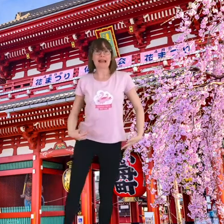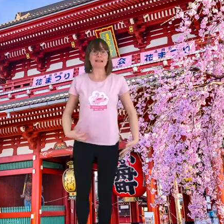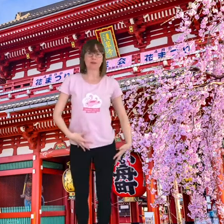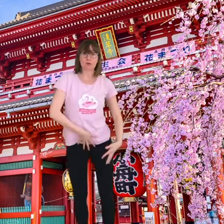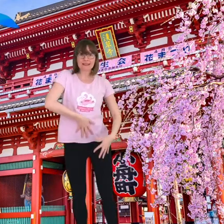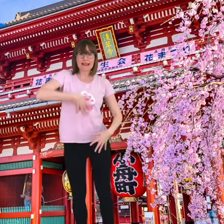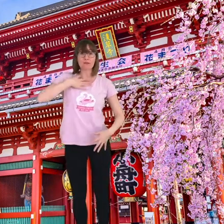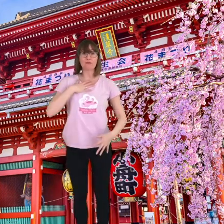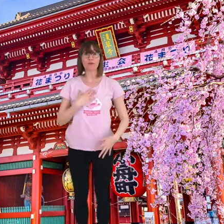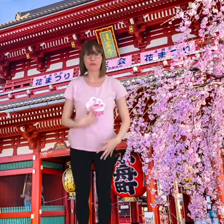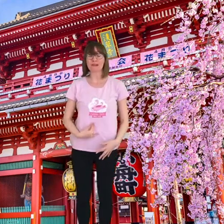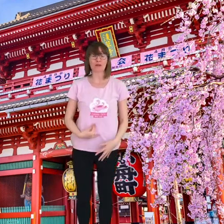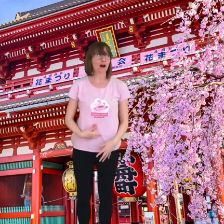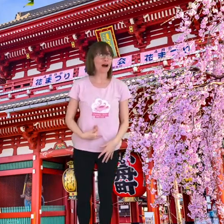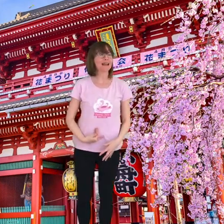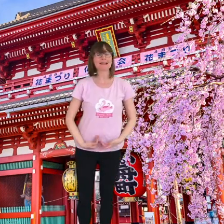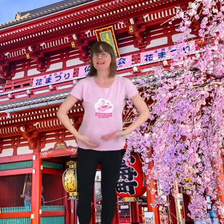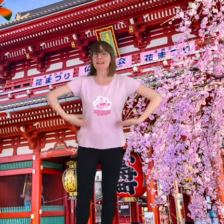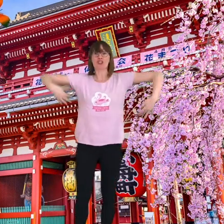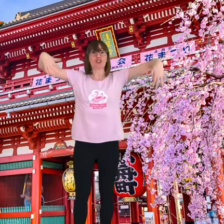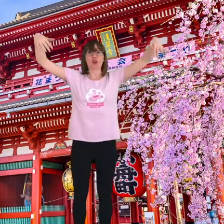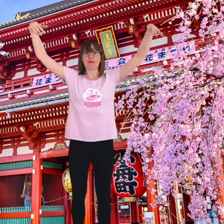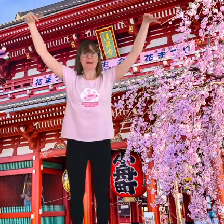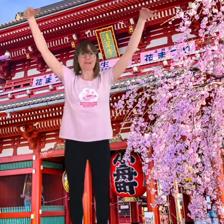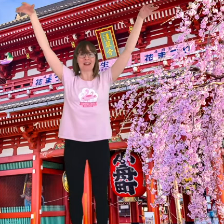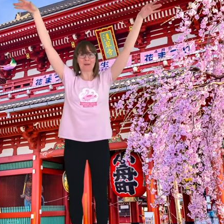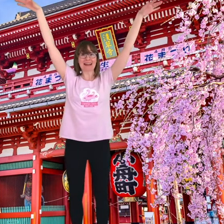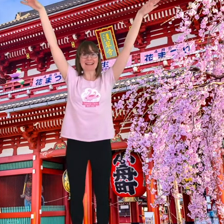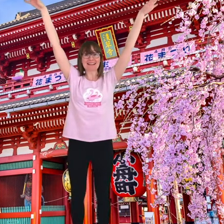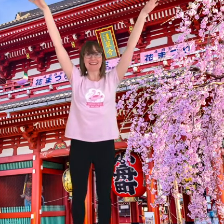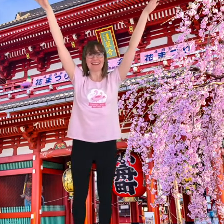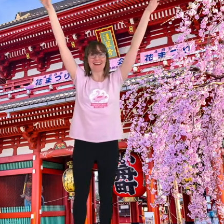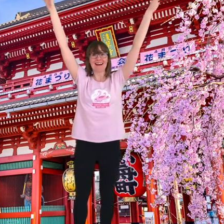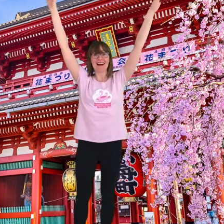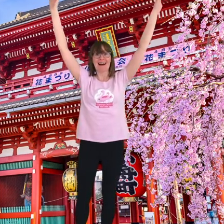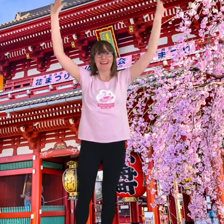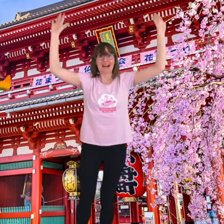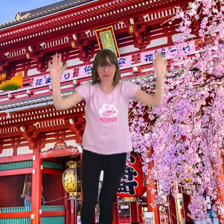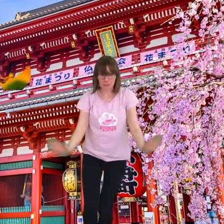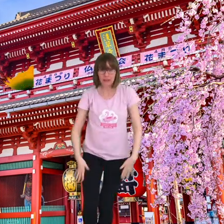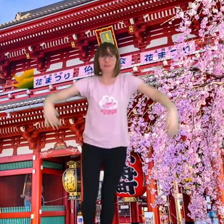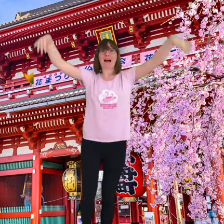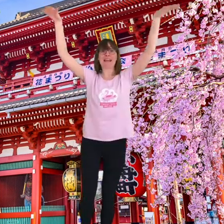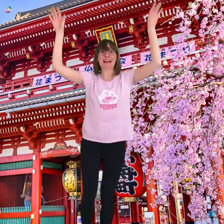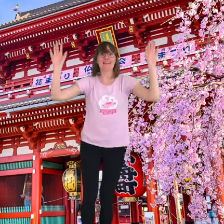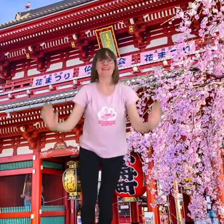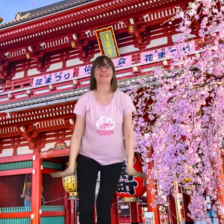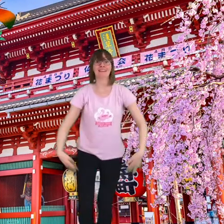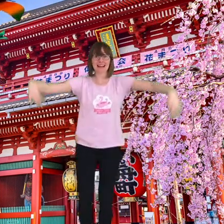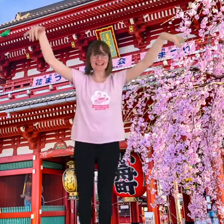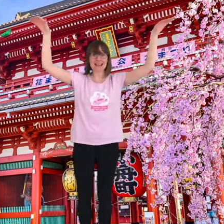your legs, or the centre of your body, or your eyes. Show me your butterfly wings. Lovely, and we're gonna fly